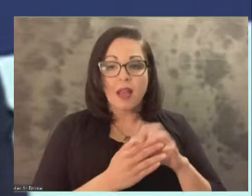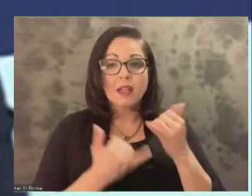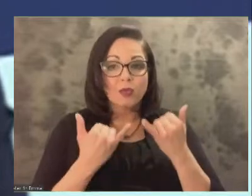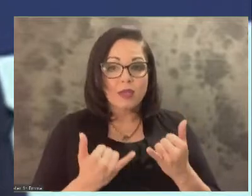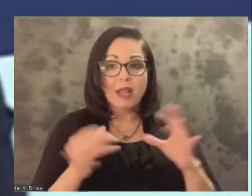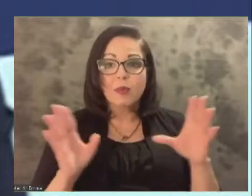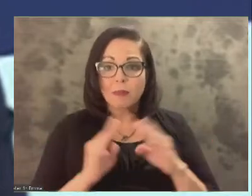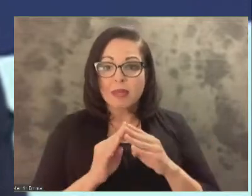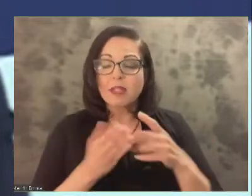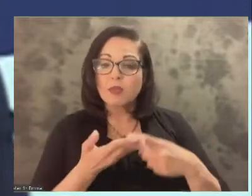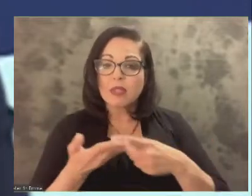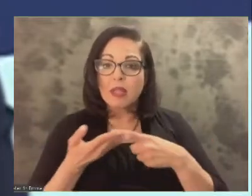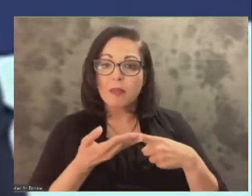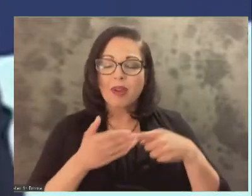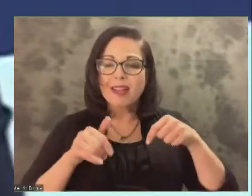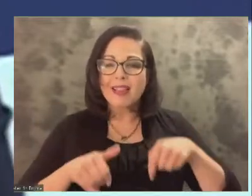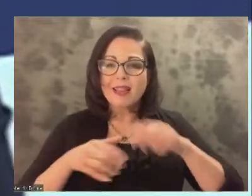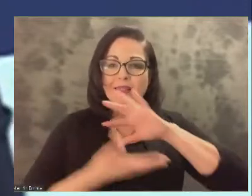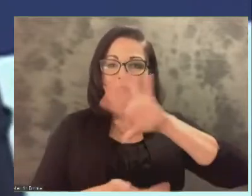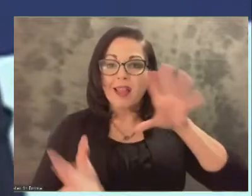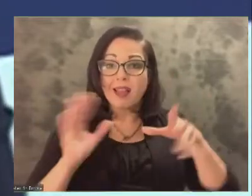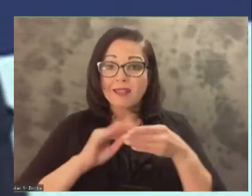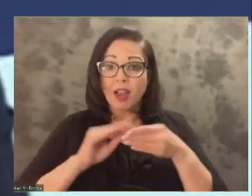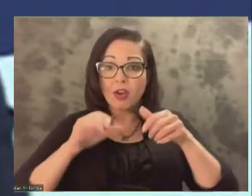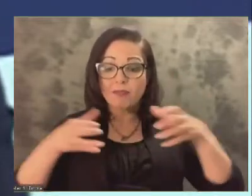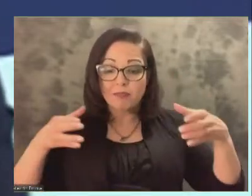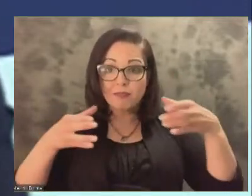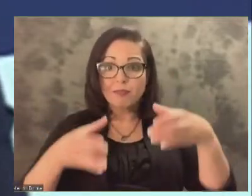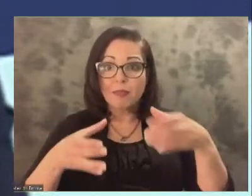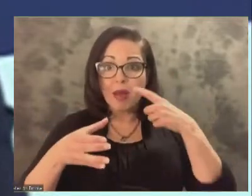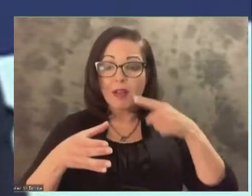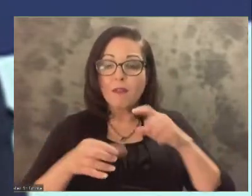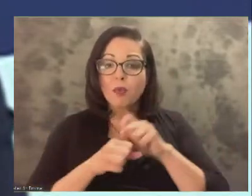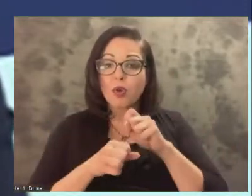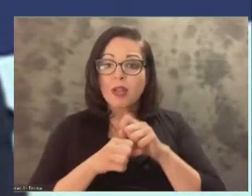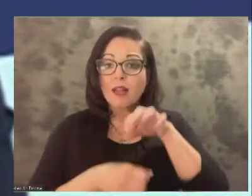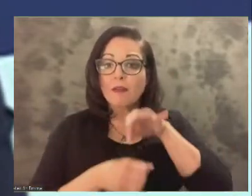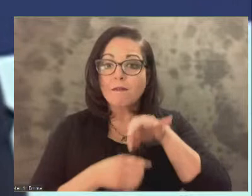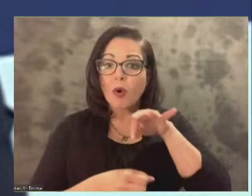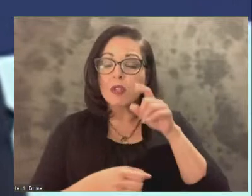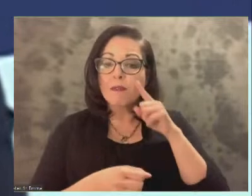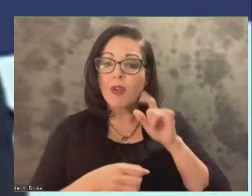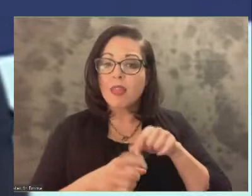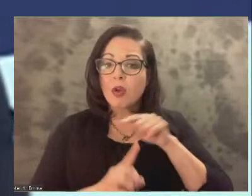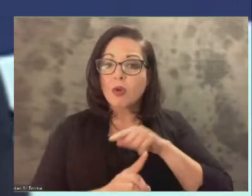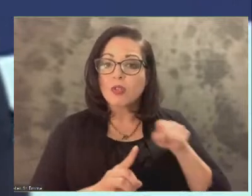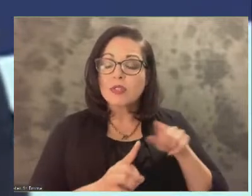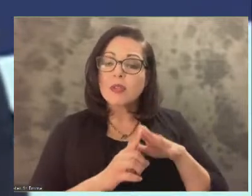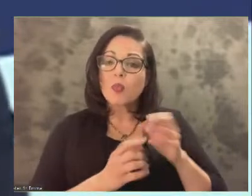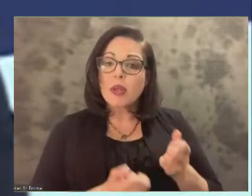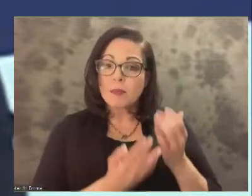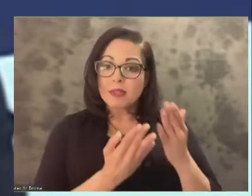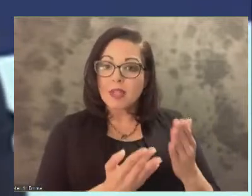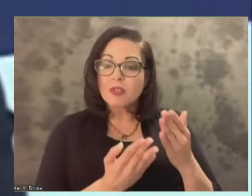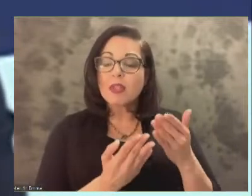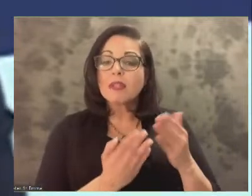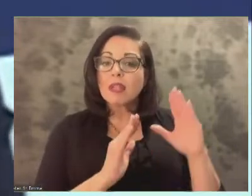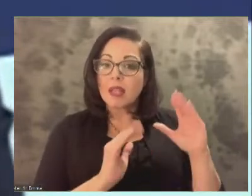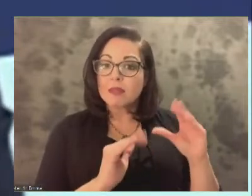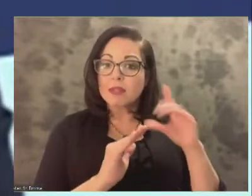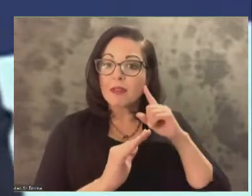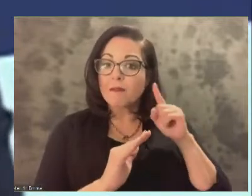to deliberate on this entire body of work and to vote on the refined recommendations in anticipation